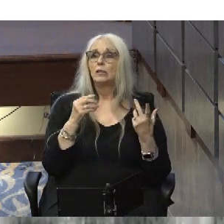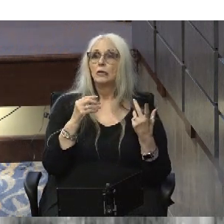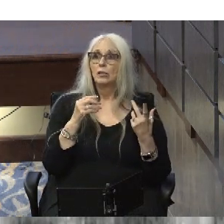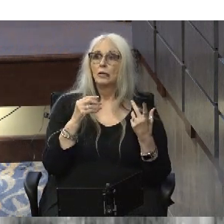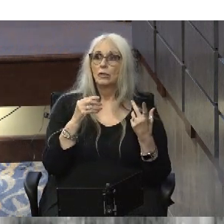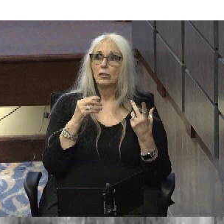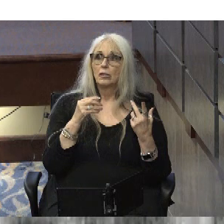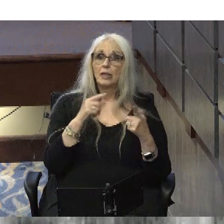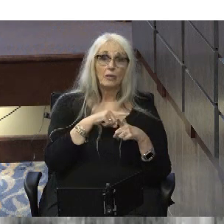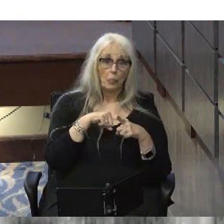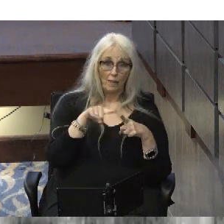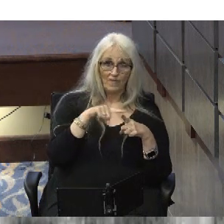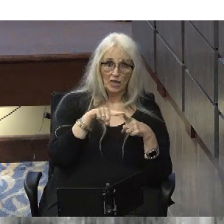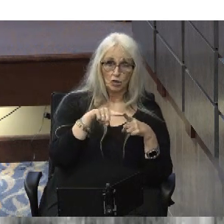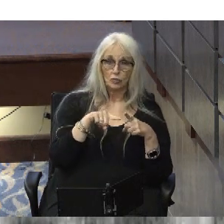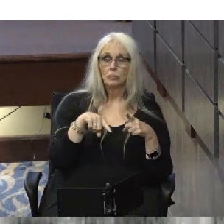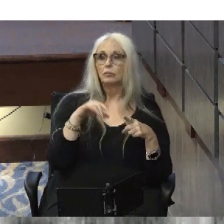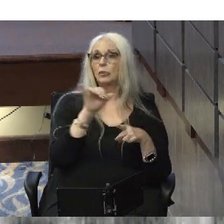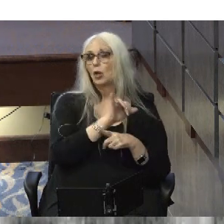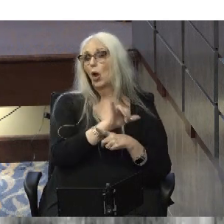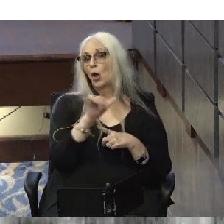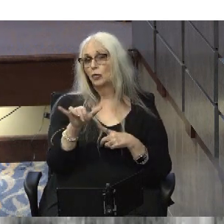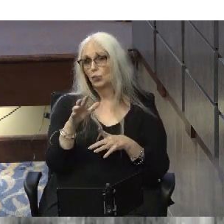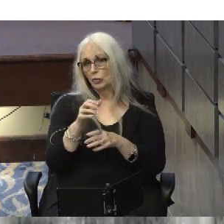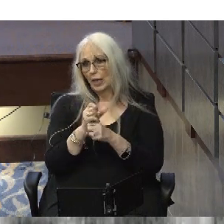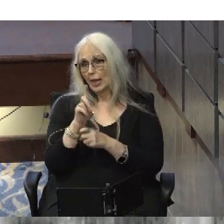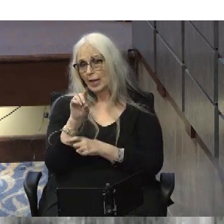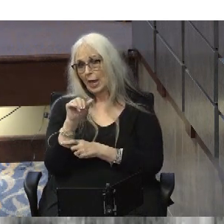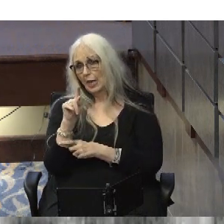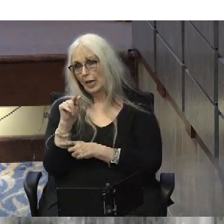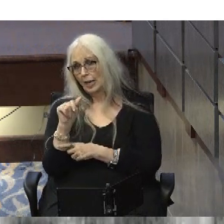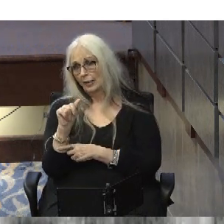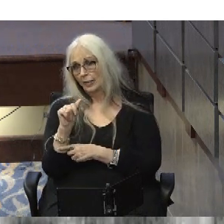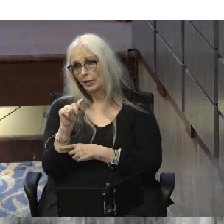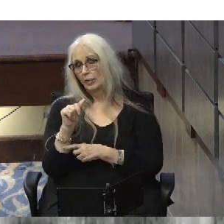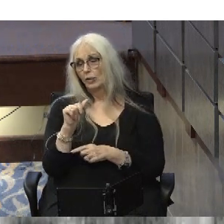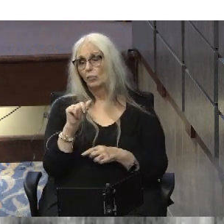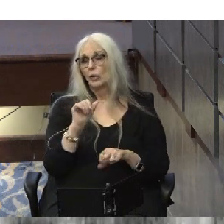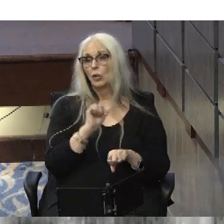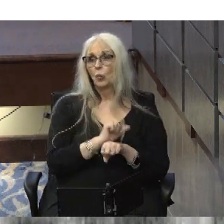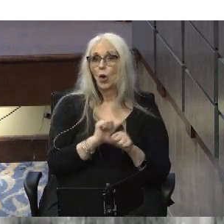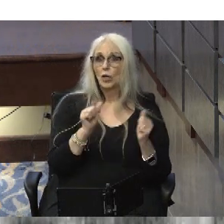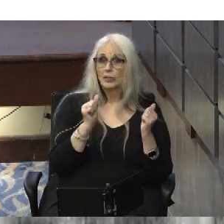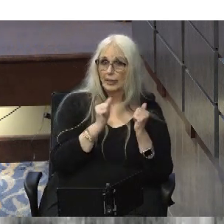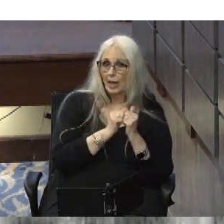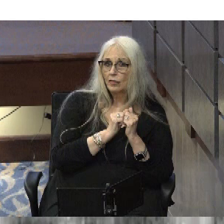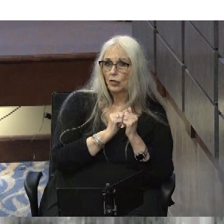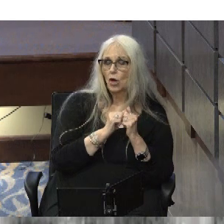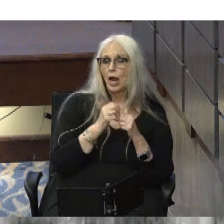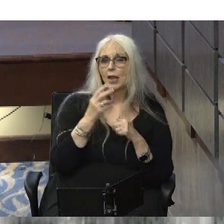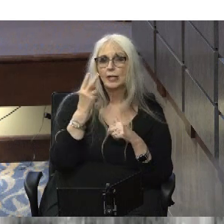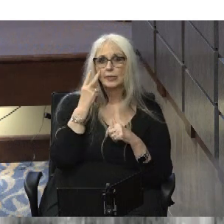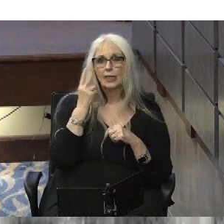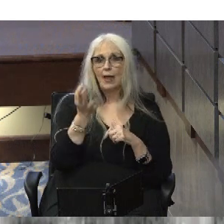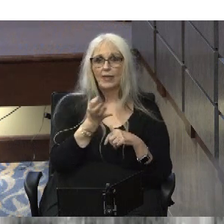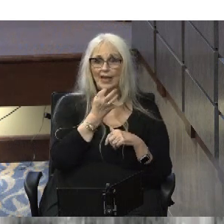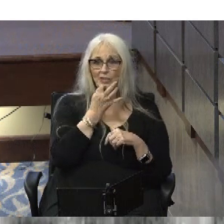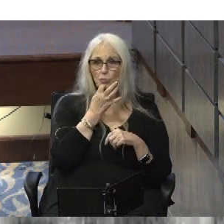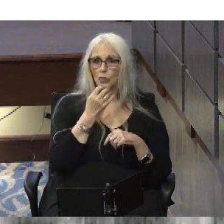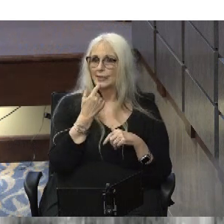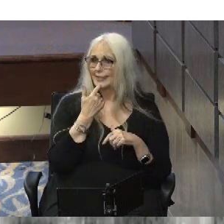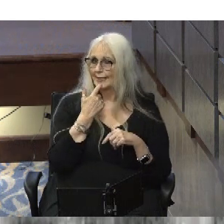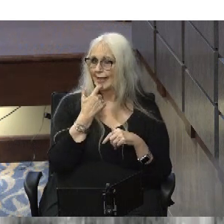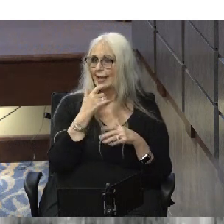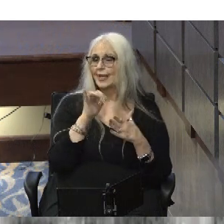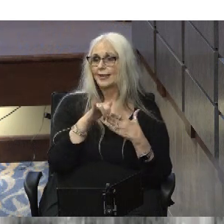in the profession, we also take data so that we can match the two together to see how what the experts are saying